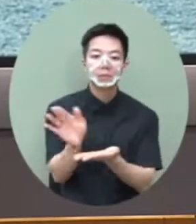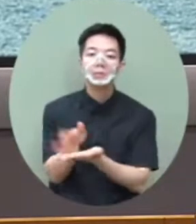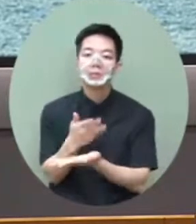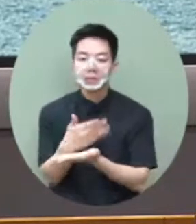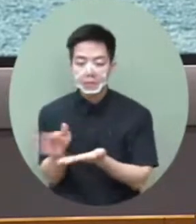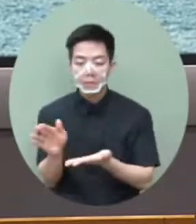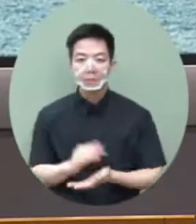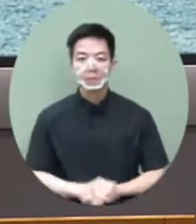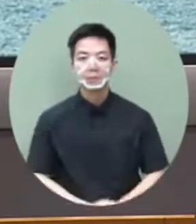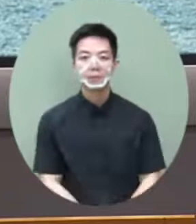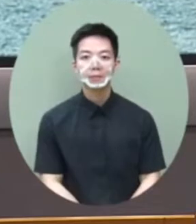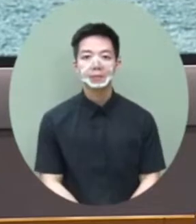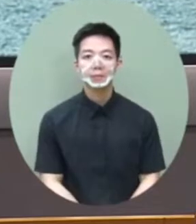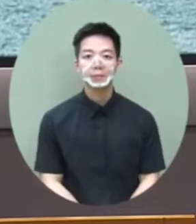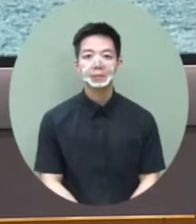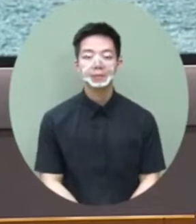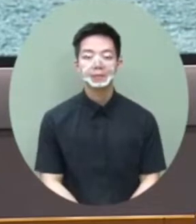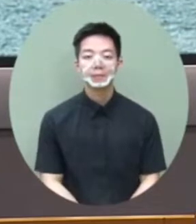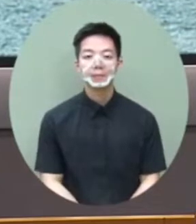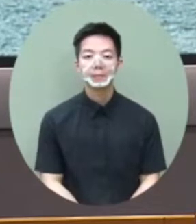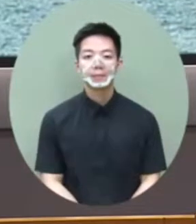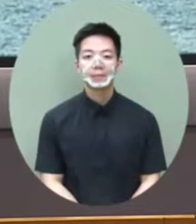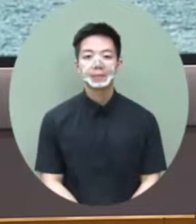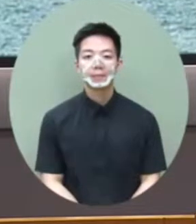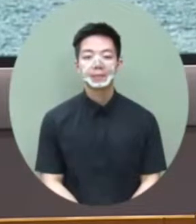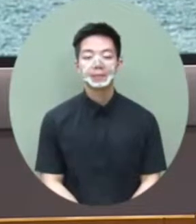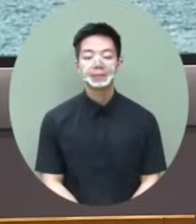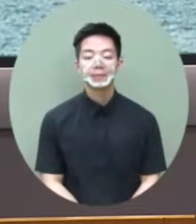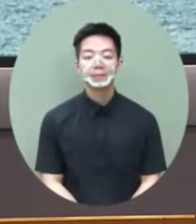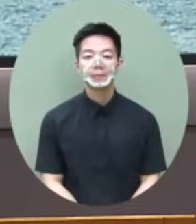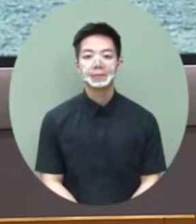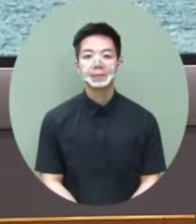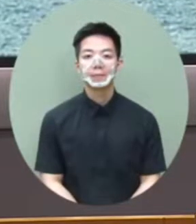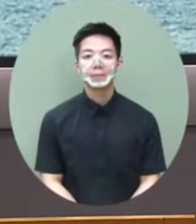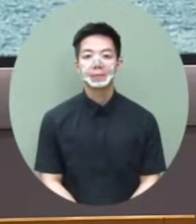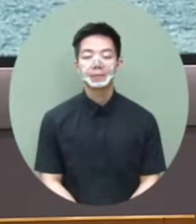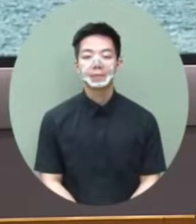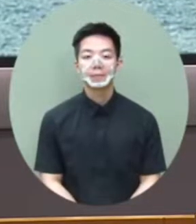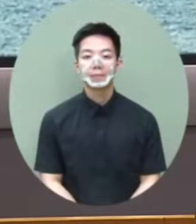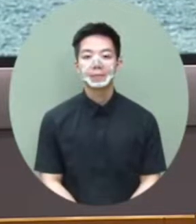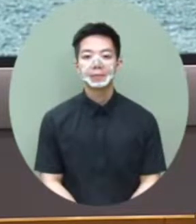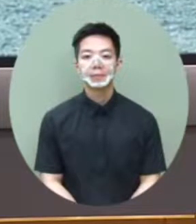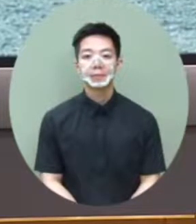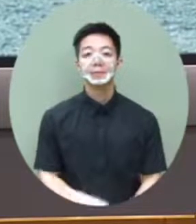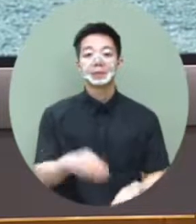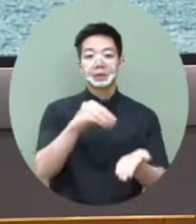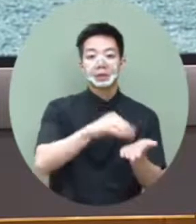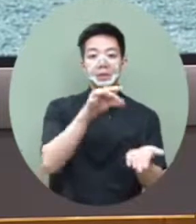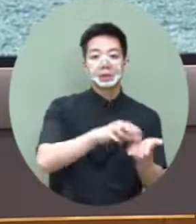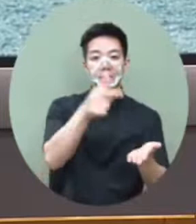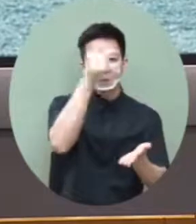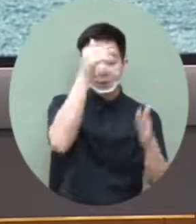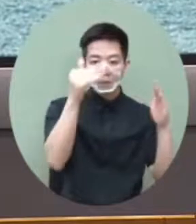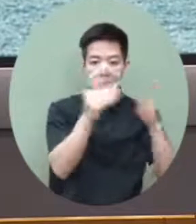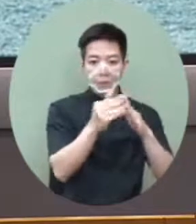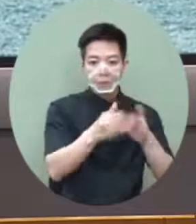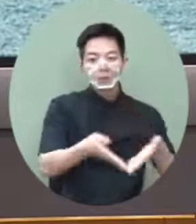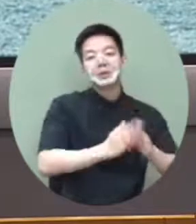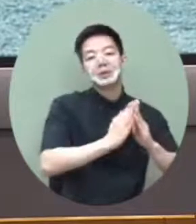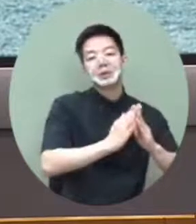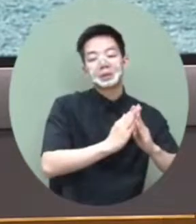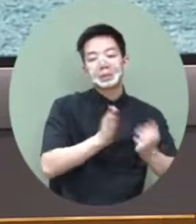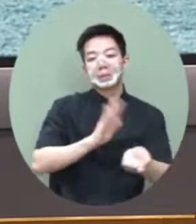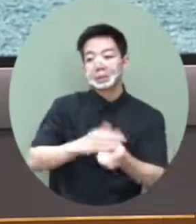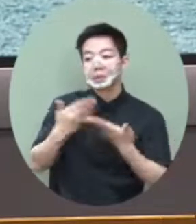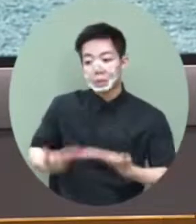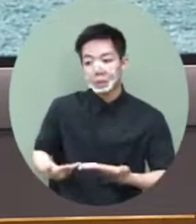assessing the severity and development of different cases and triage them to, you mean the patients to different facilities. So